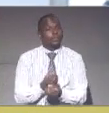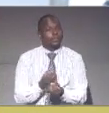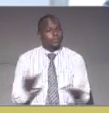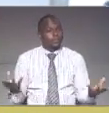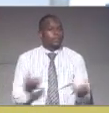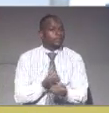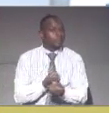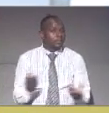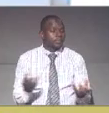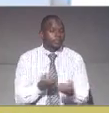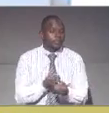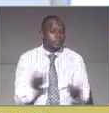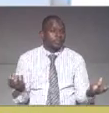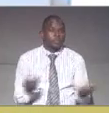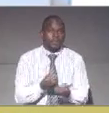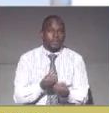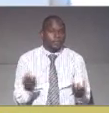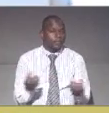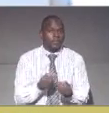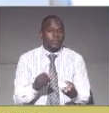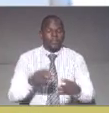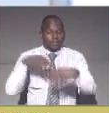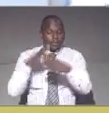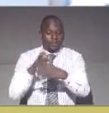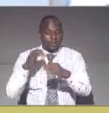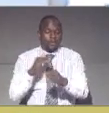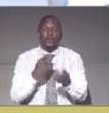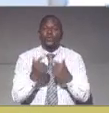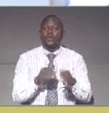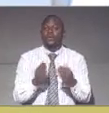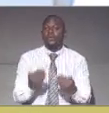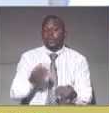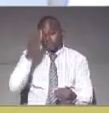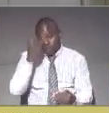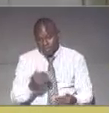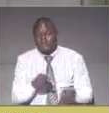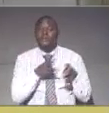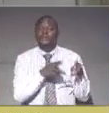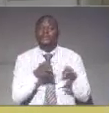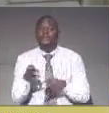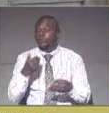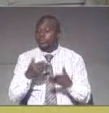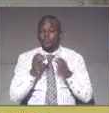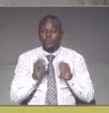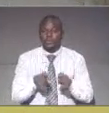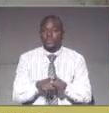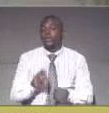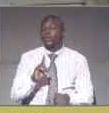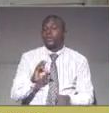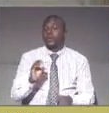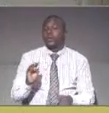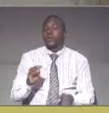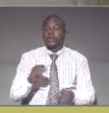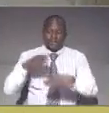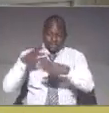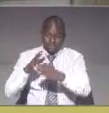them actually are not labs to talk about because the systems are not good. But 100 laboratories